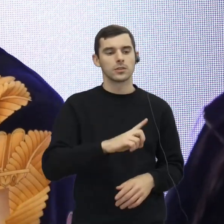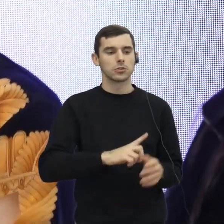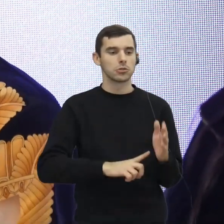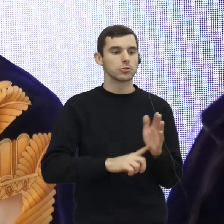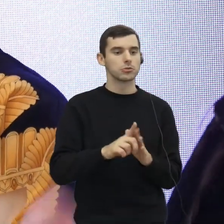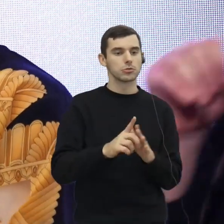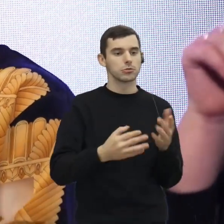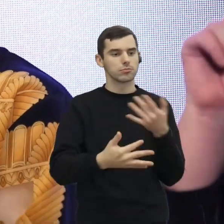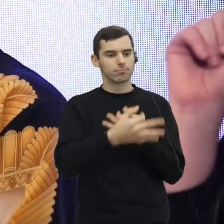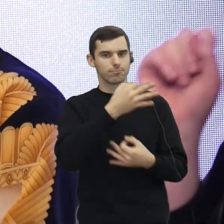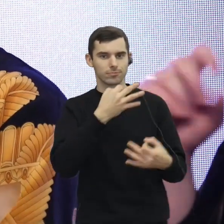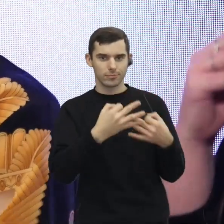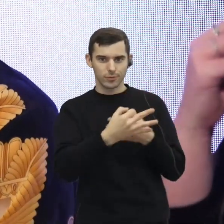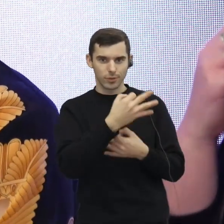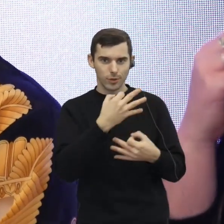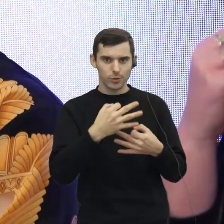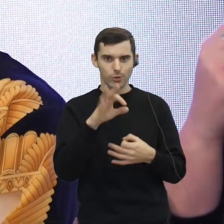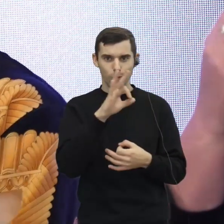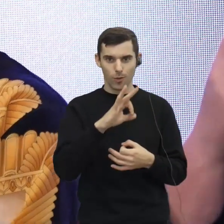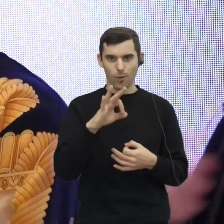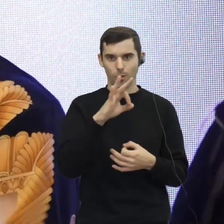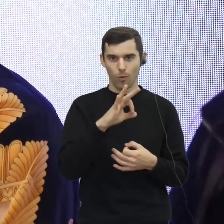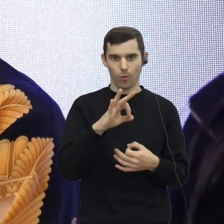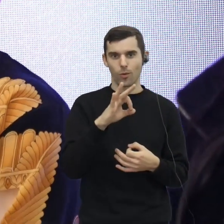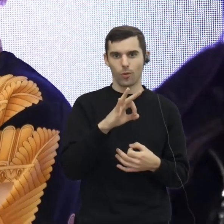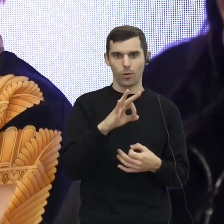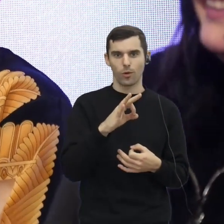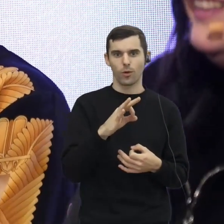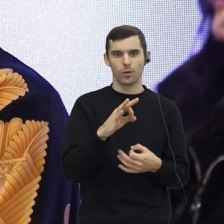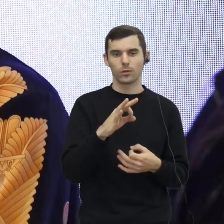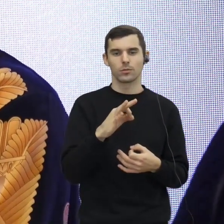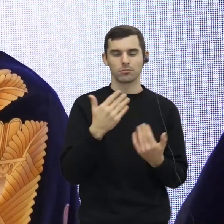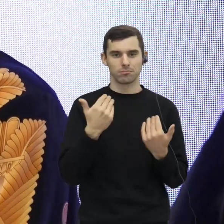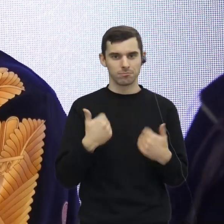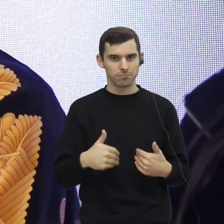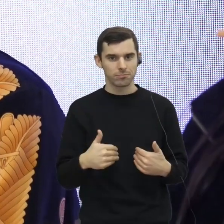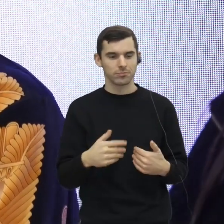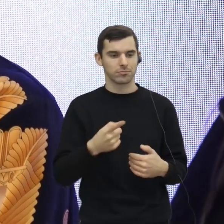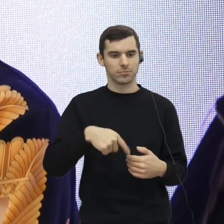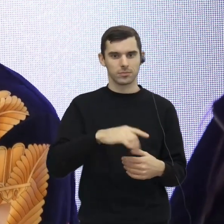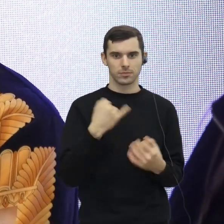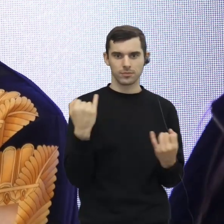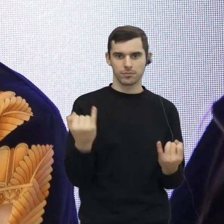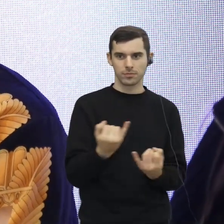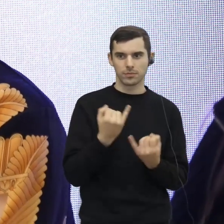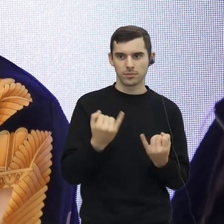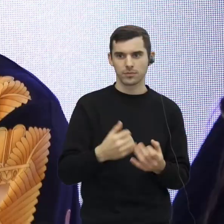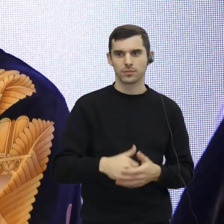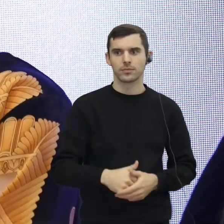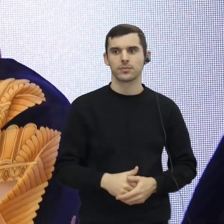I was like, yeah, that's actually my goal. Like, I totally want to be that. And then after that, we were actually really cool.